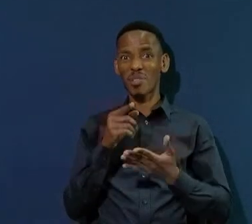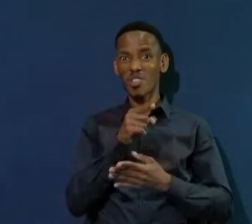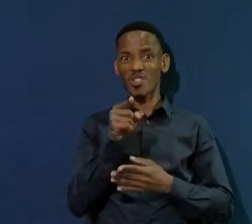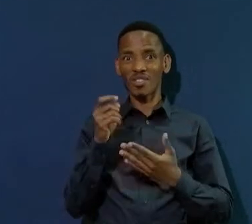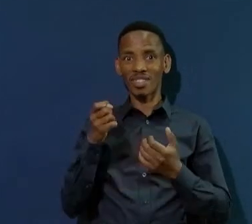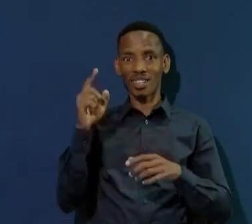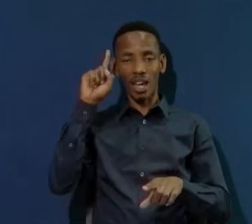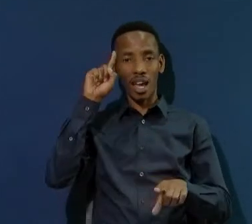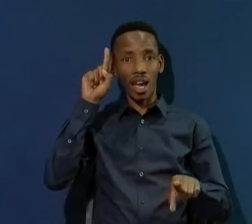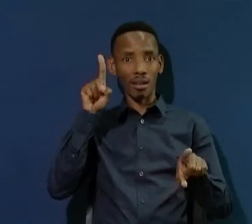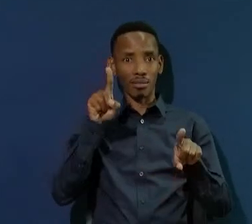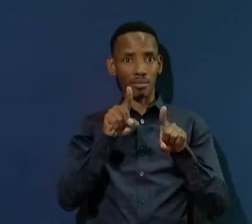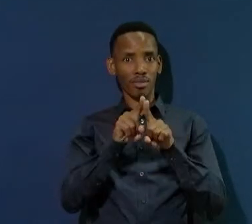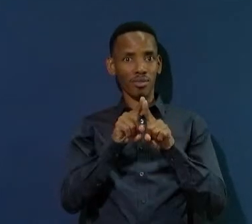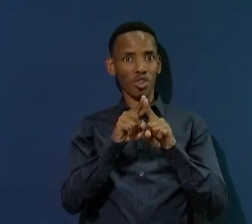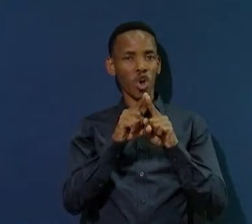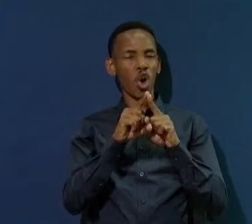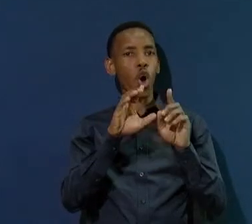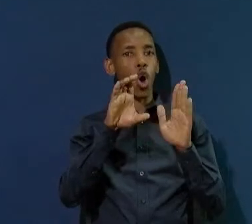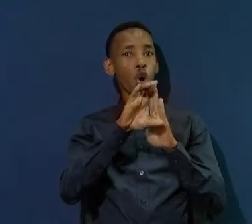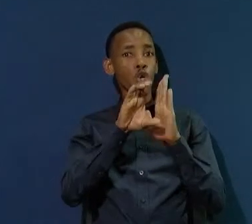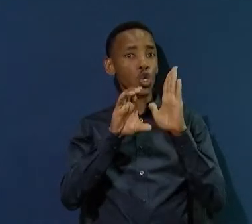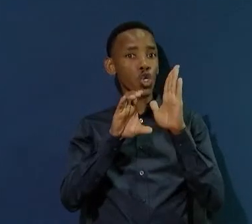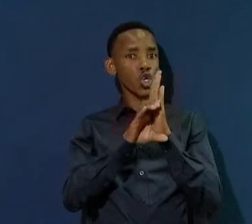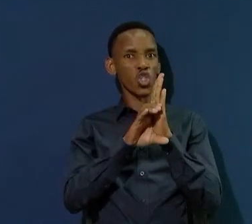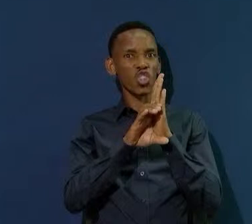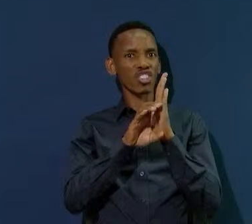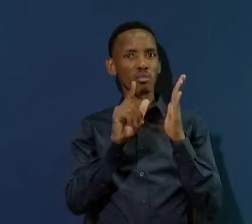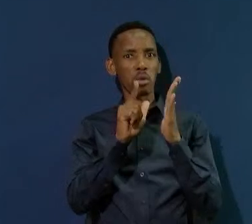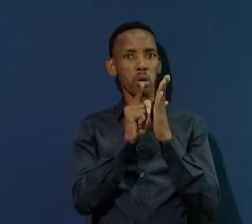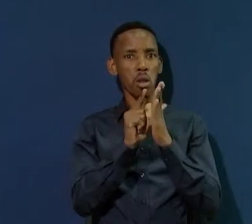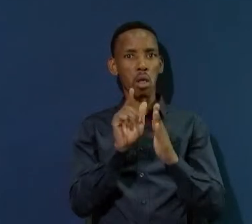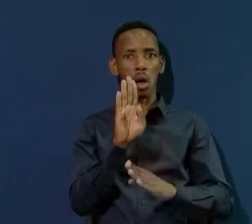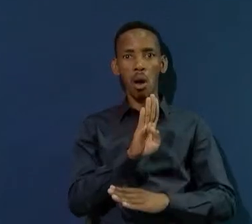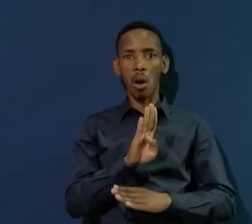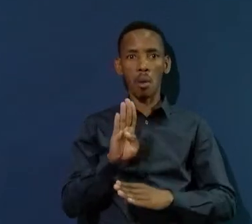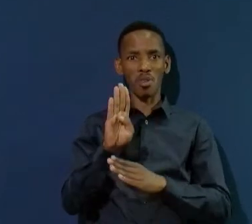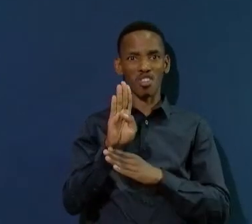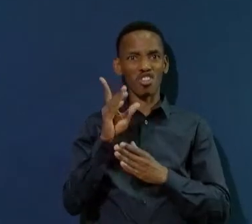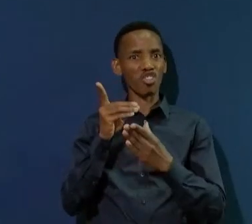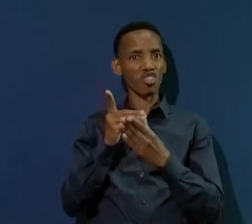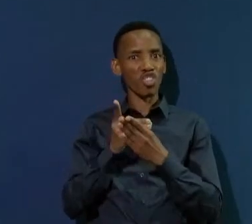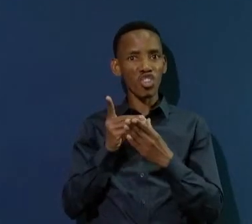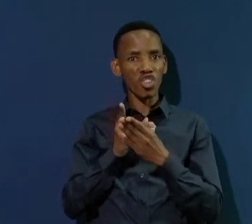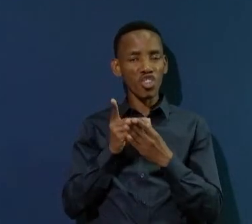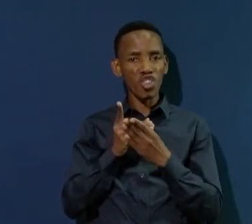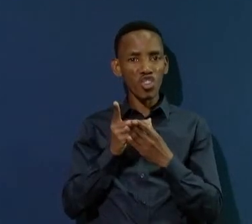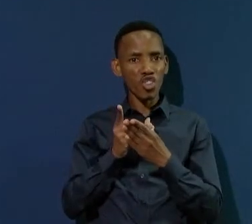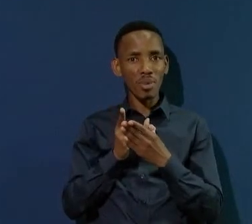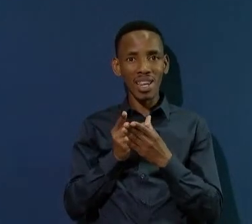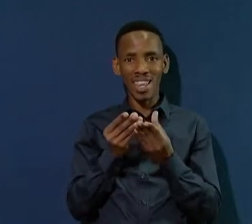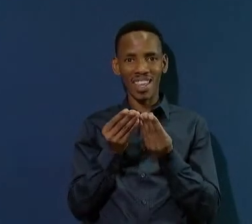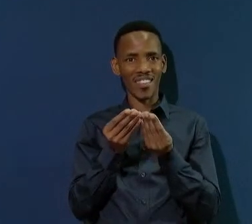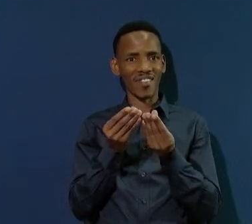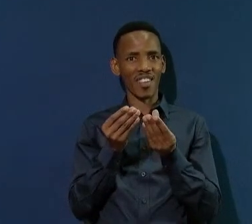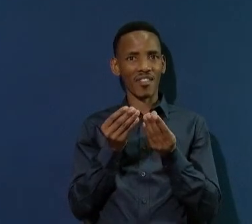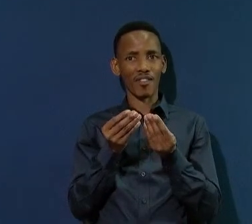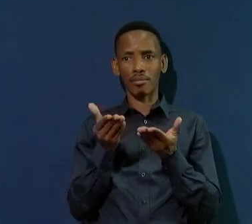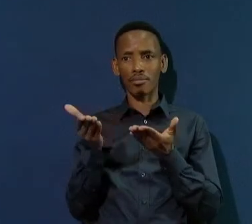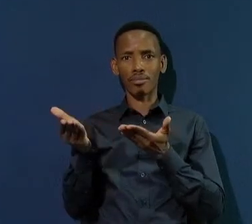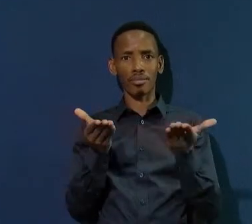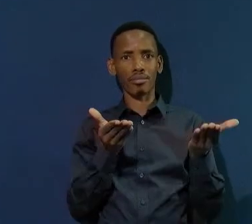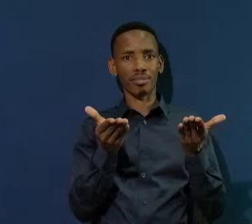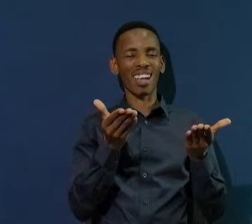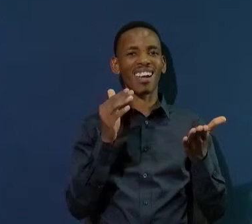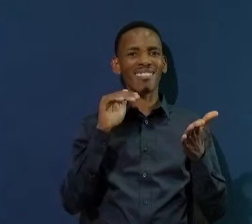Constitution is a very supreme document, and it's a guiding document, a guiding legal